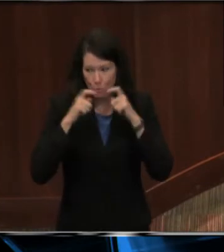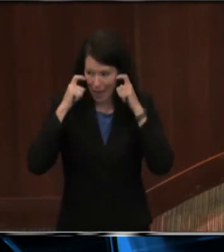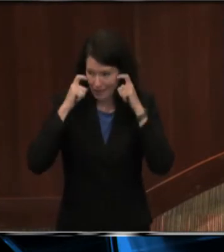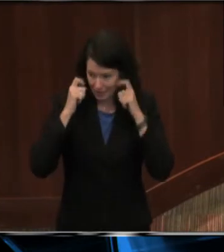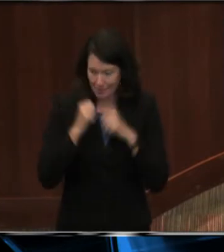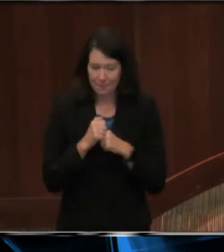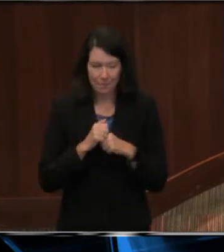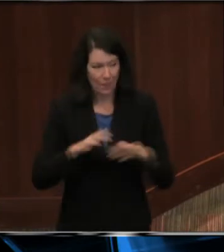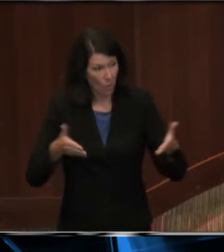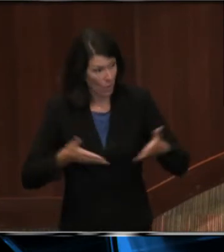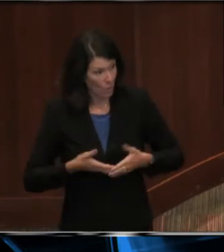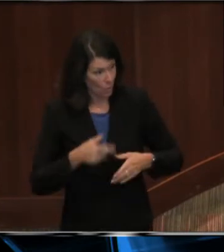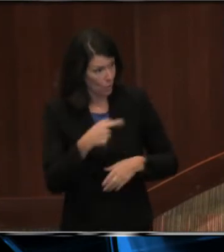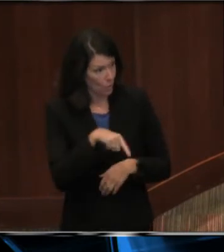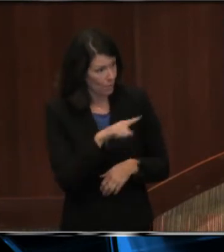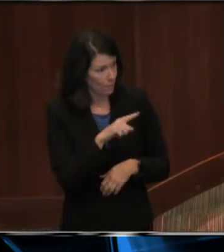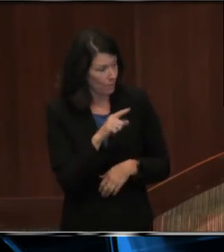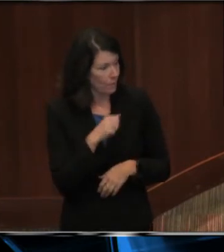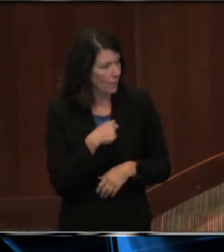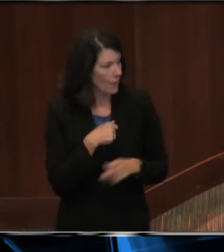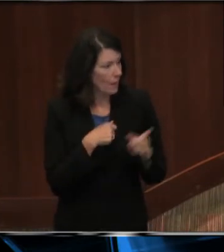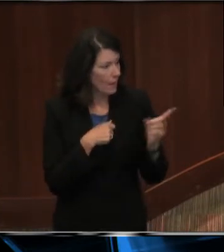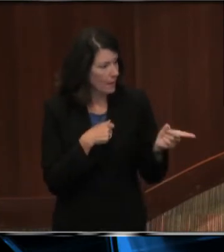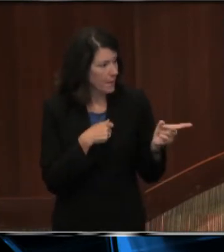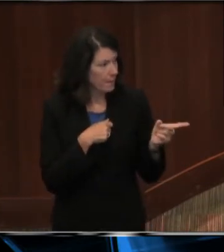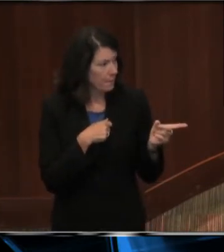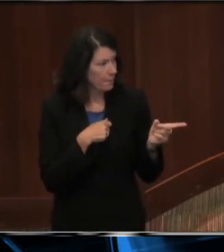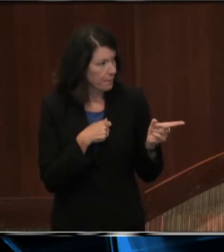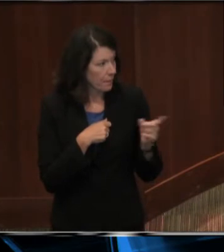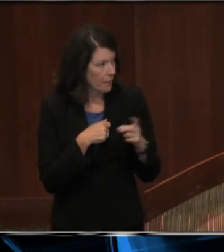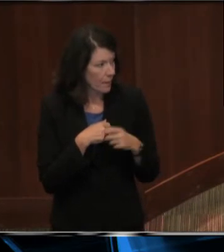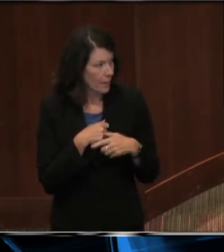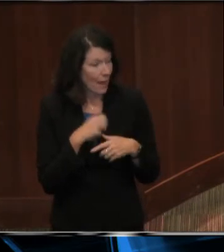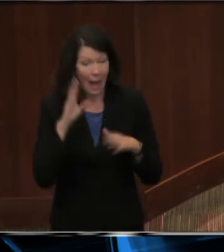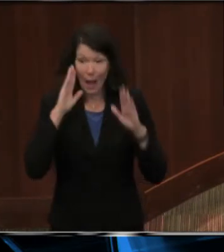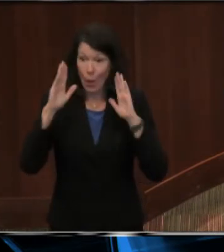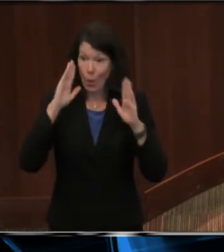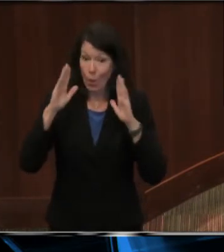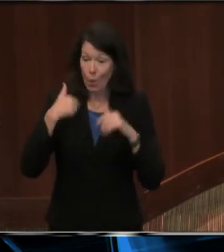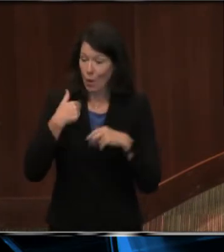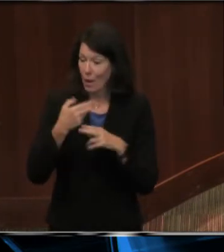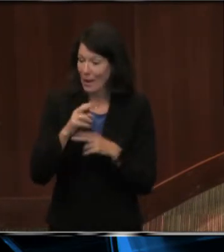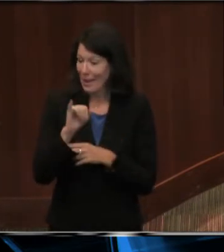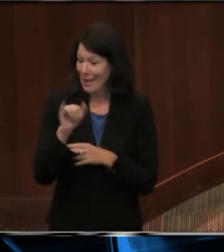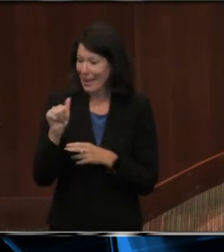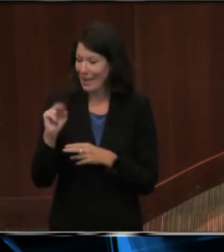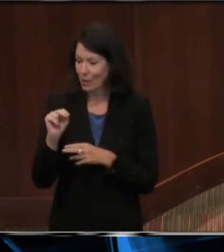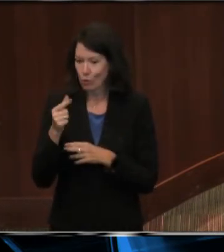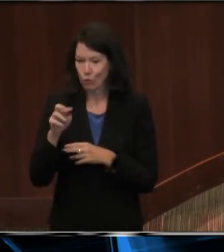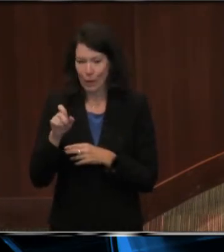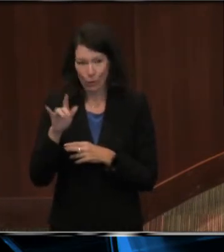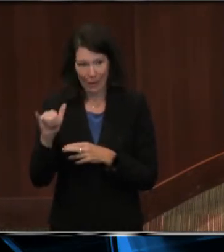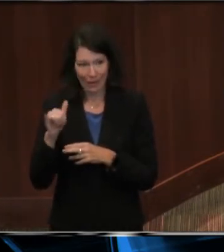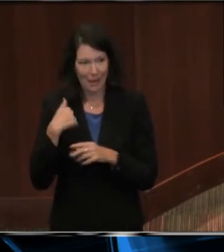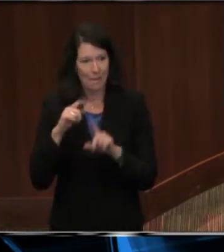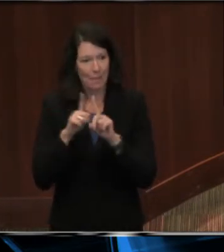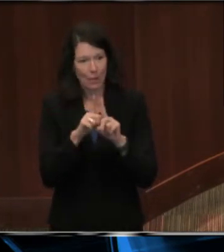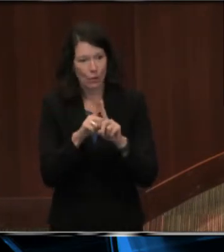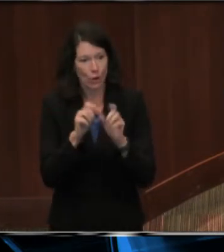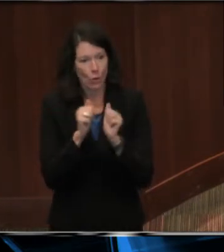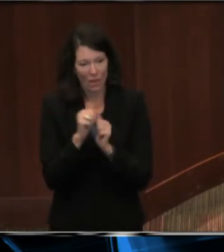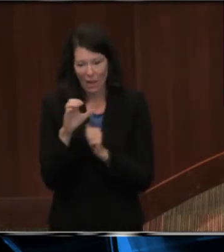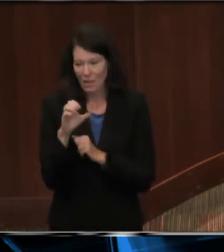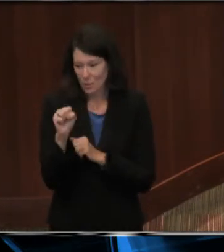my colleague at the conservatory, Ian Gregory, next. Hi, everybody. My name's Ian Gregory. I'm a mentor over